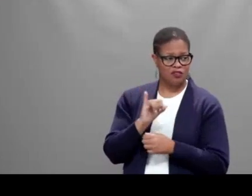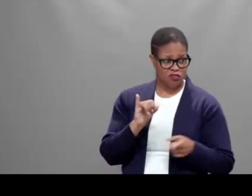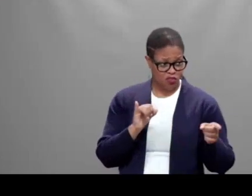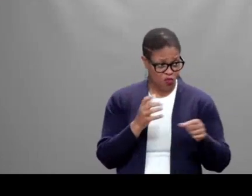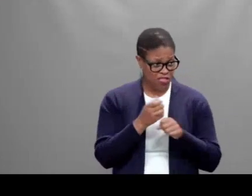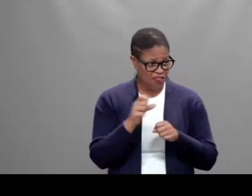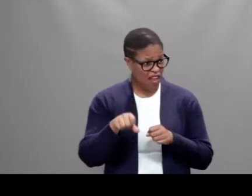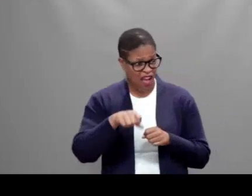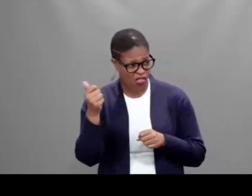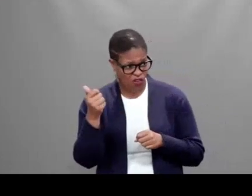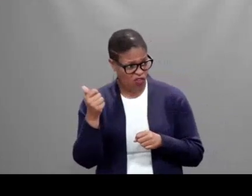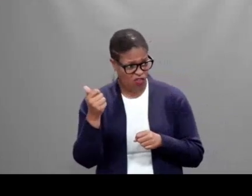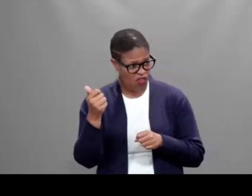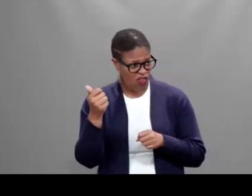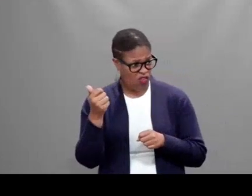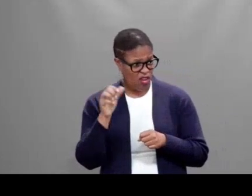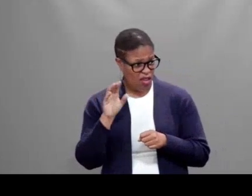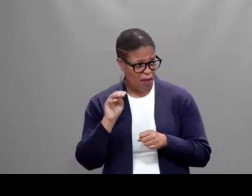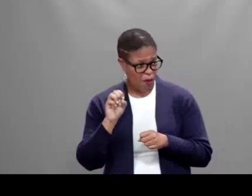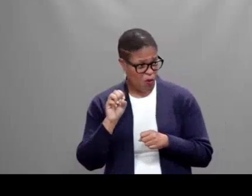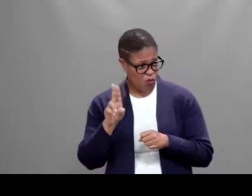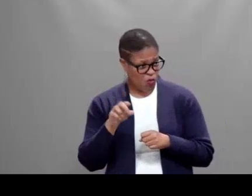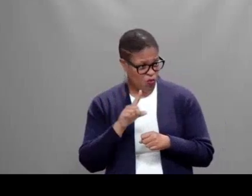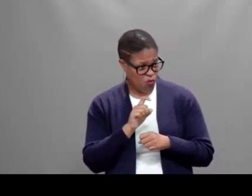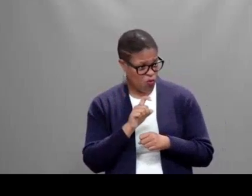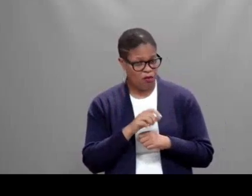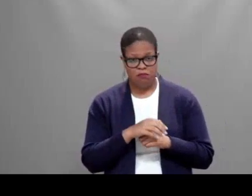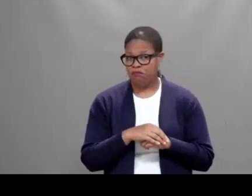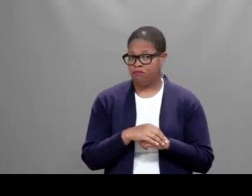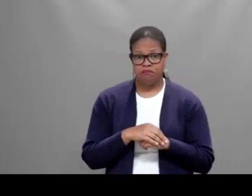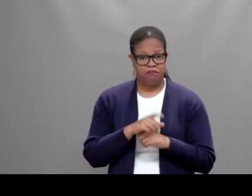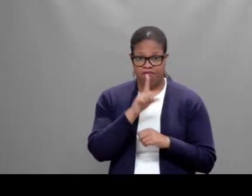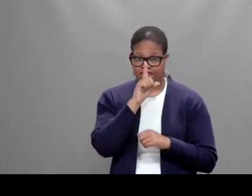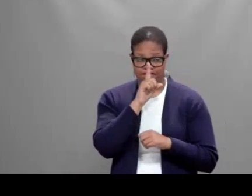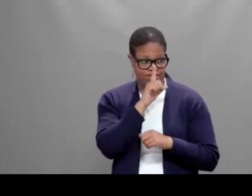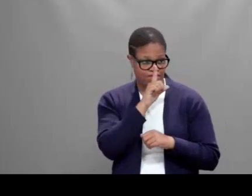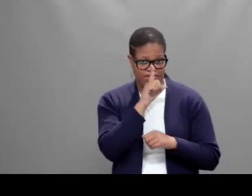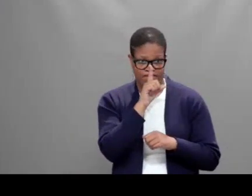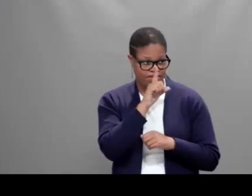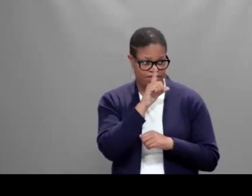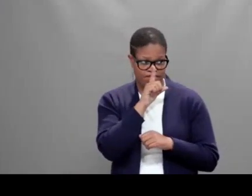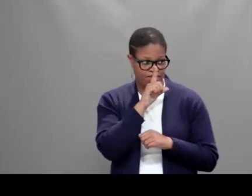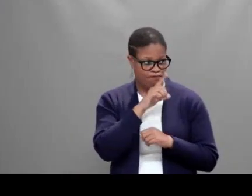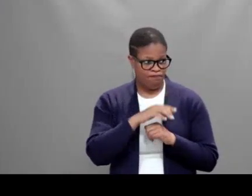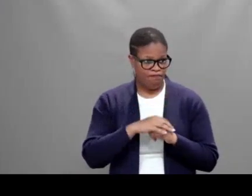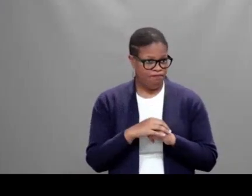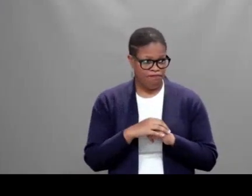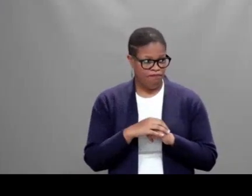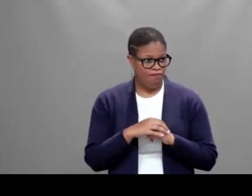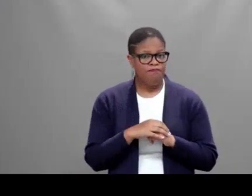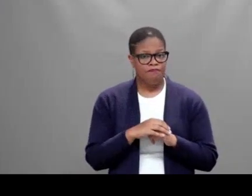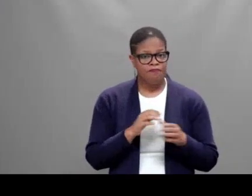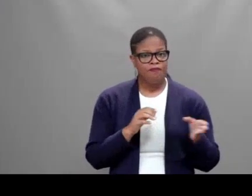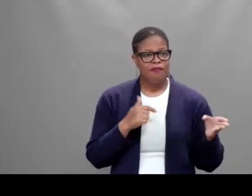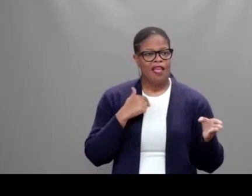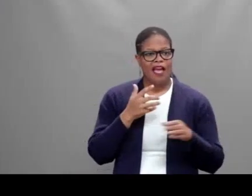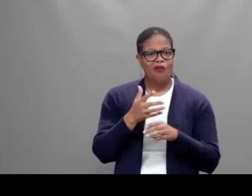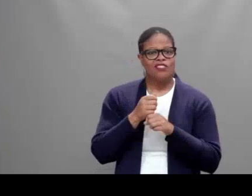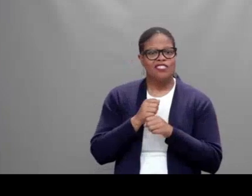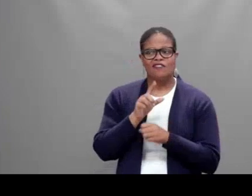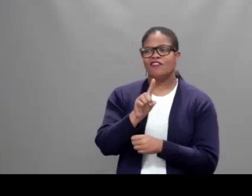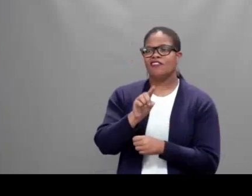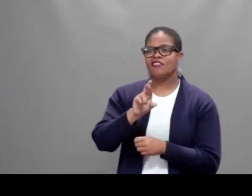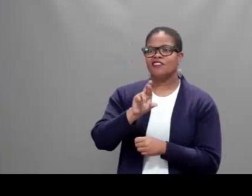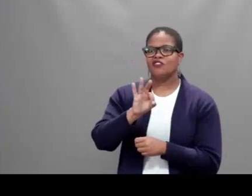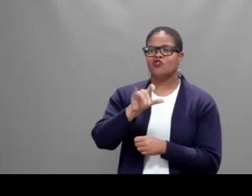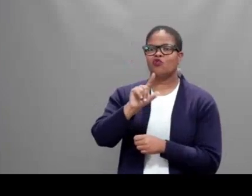you received anything back that I didn't on the? No, I mean, I know I had received a draft